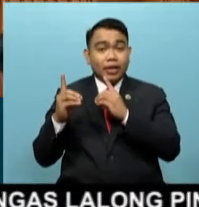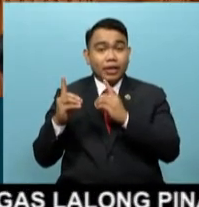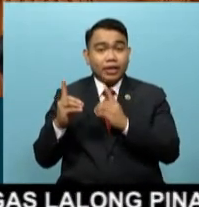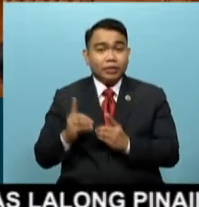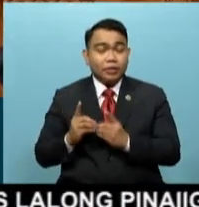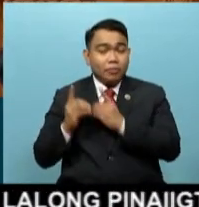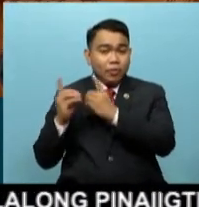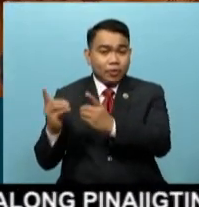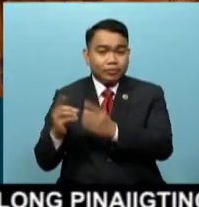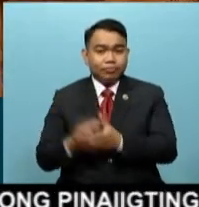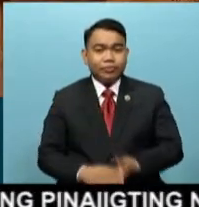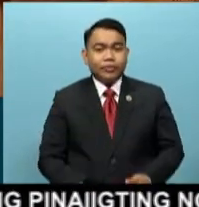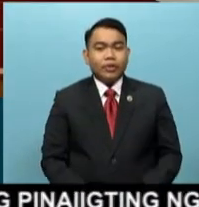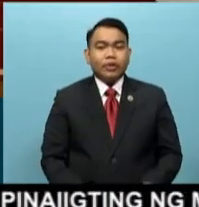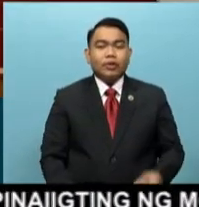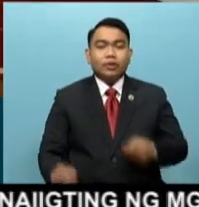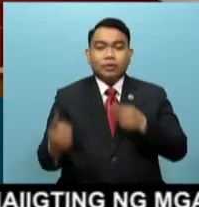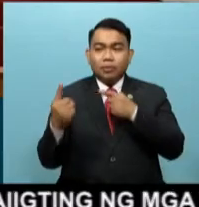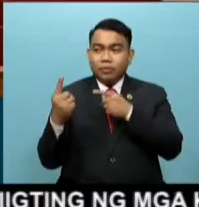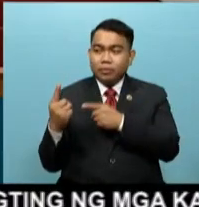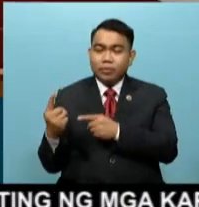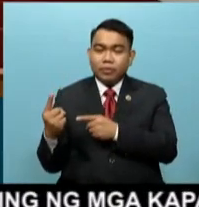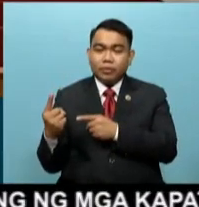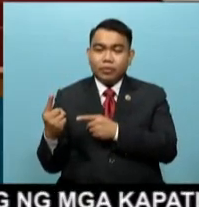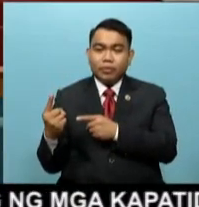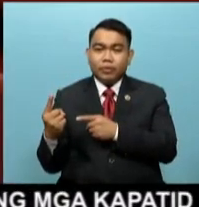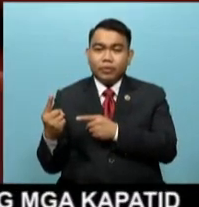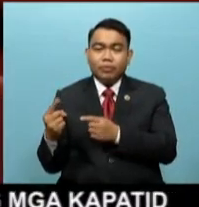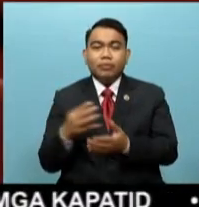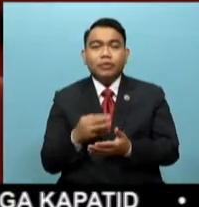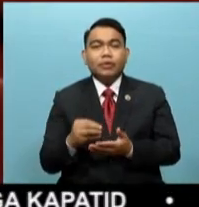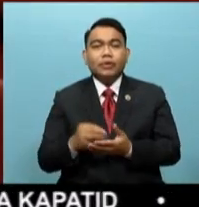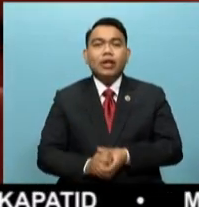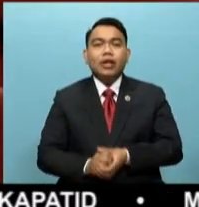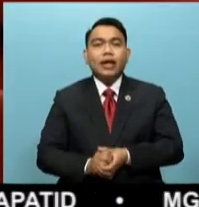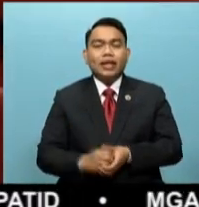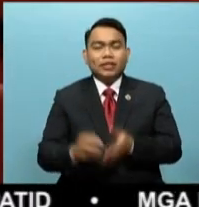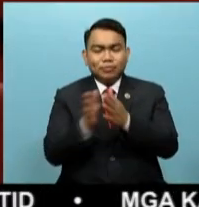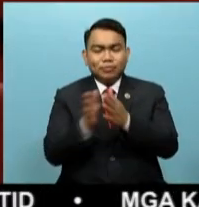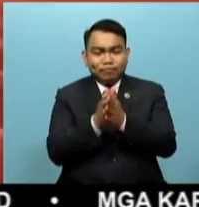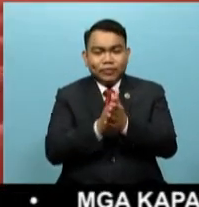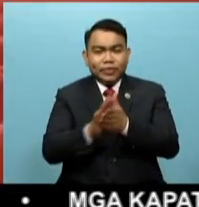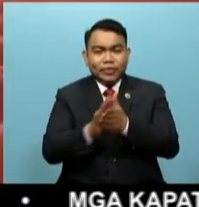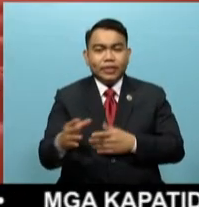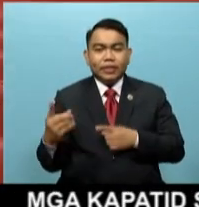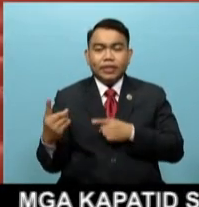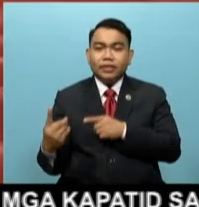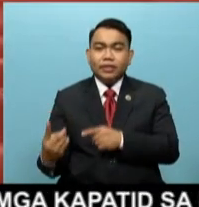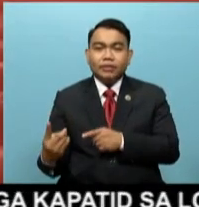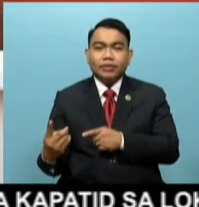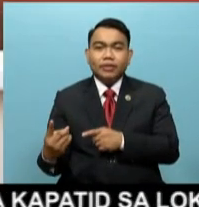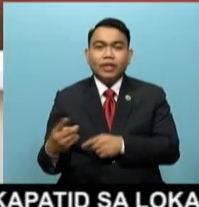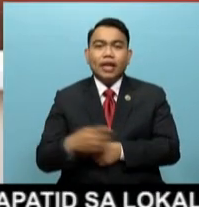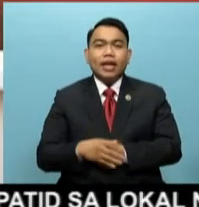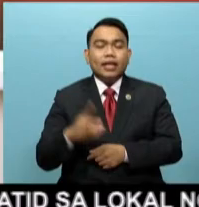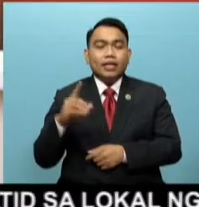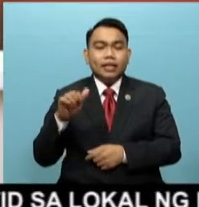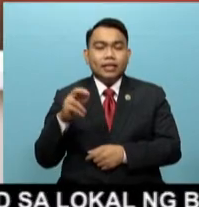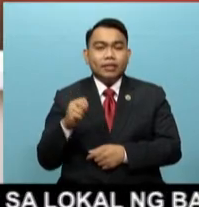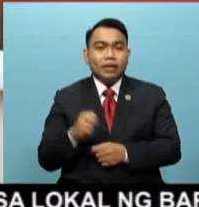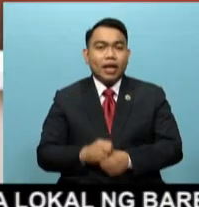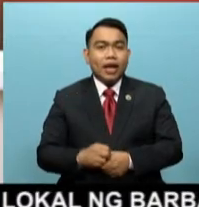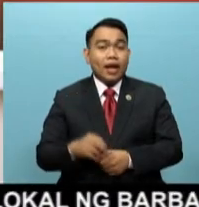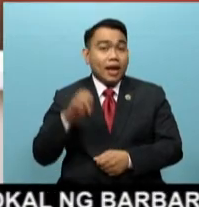Among them was a voice carrying a melody of resilience and unwavering spirit, Sister Dang Esperanza. As a member